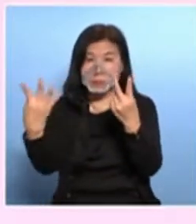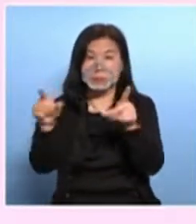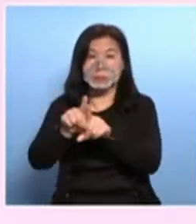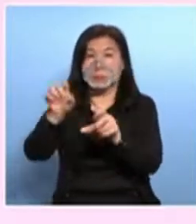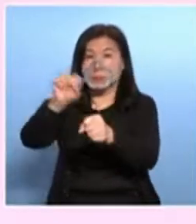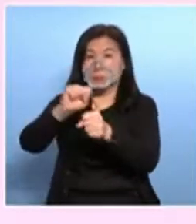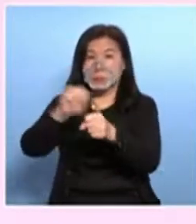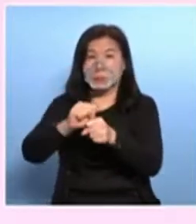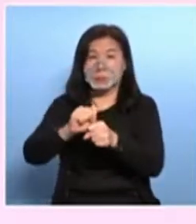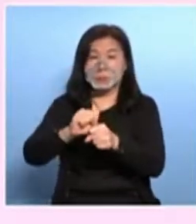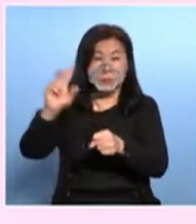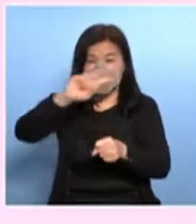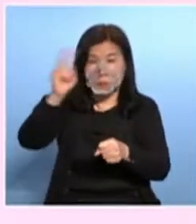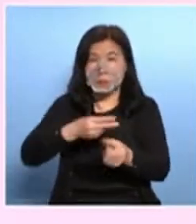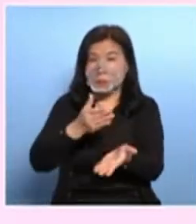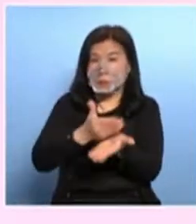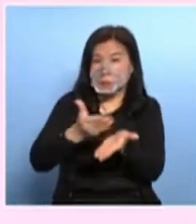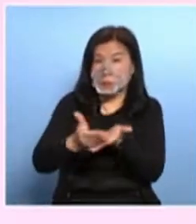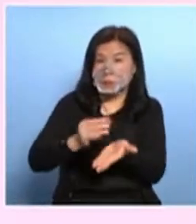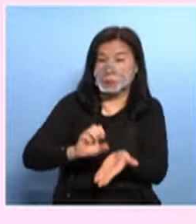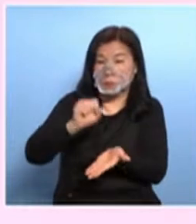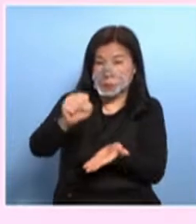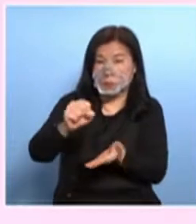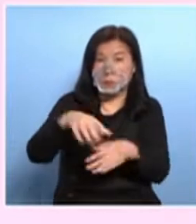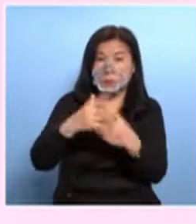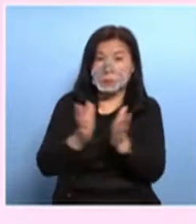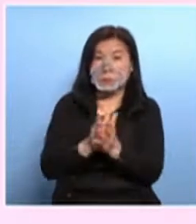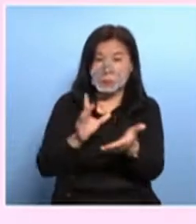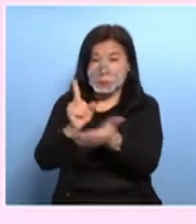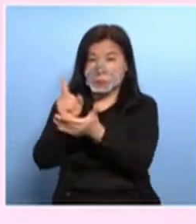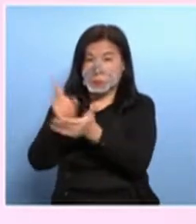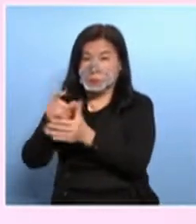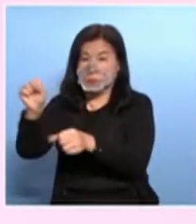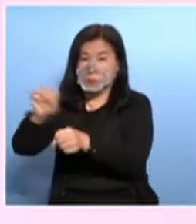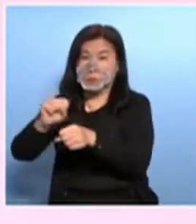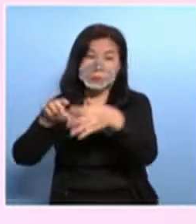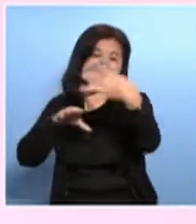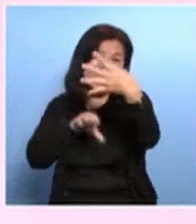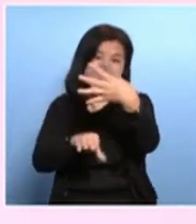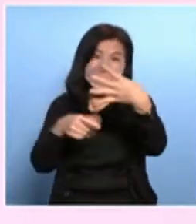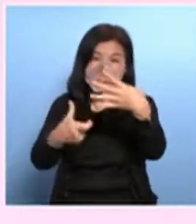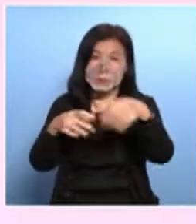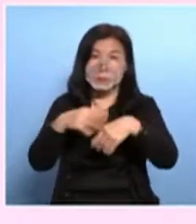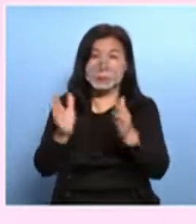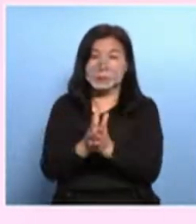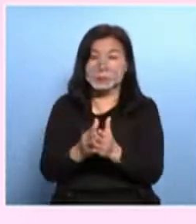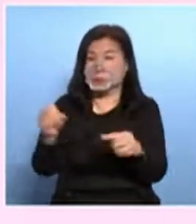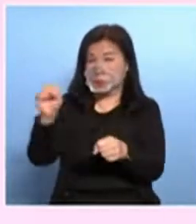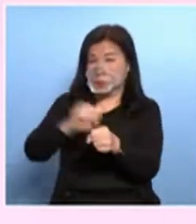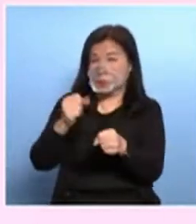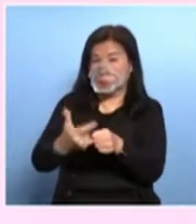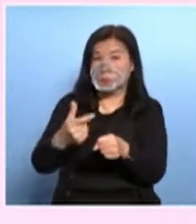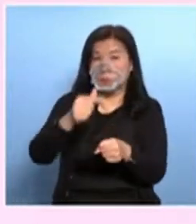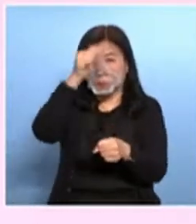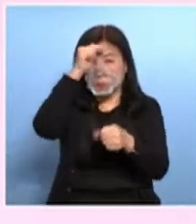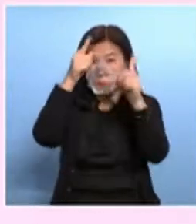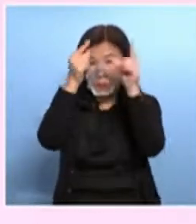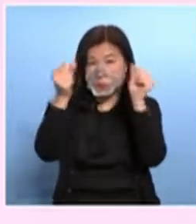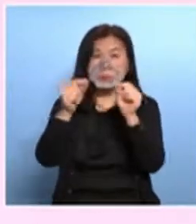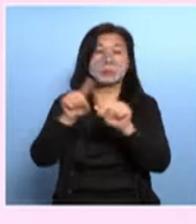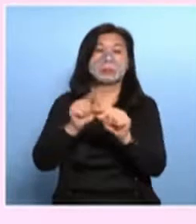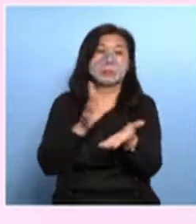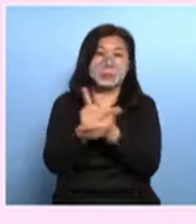allocation up to $400 million a year as needed for enhancing training for medical professionals starting from